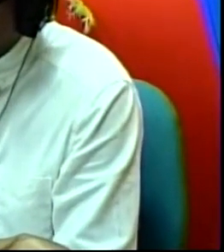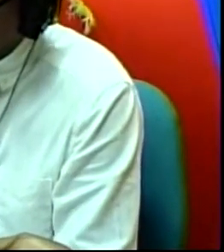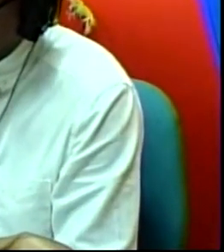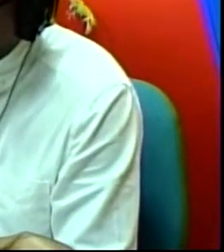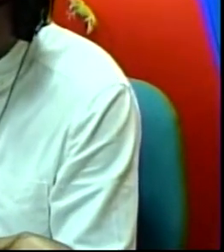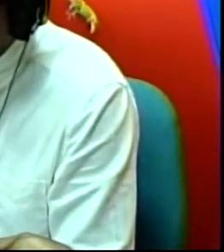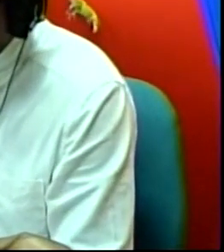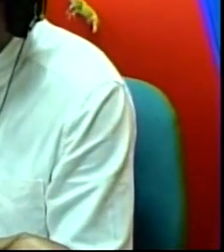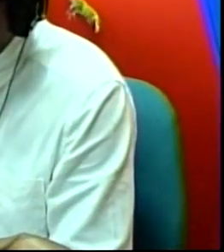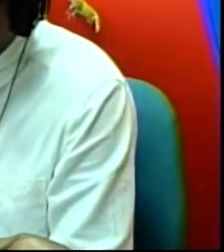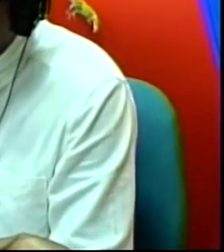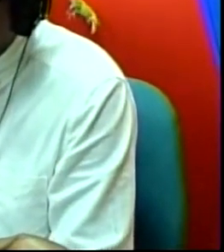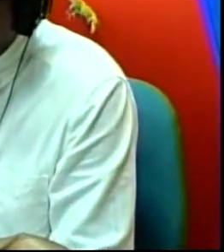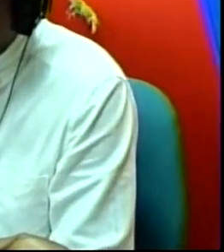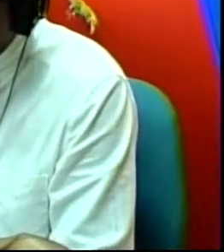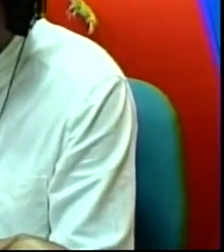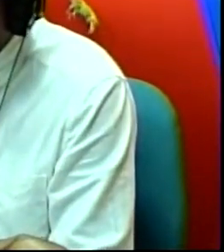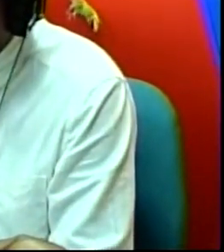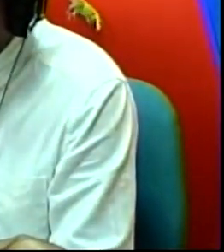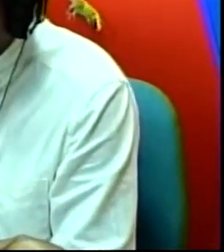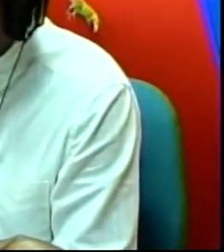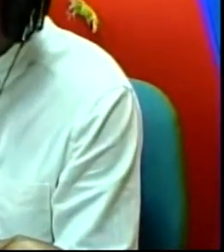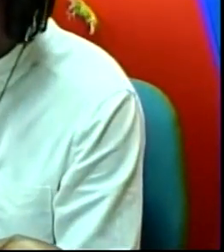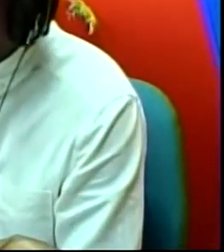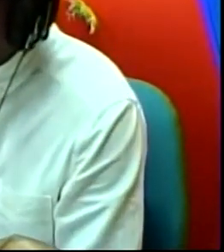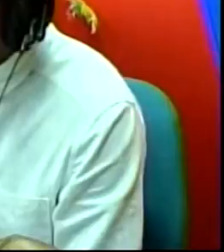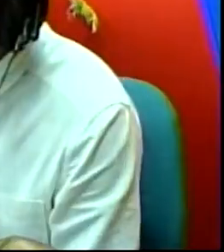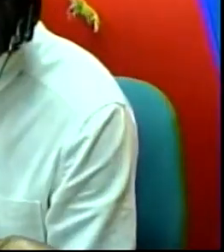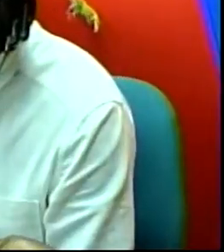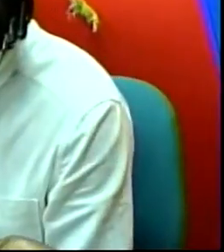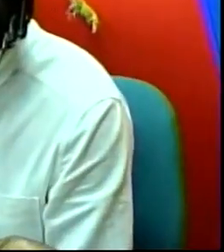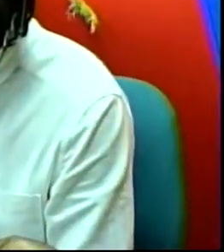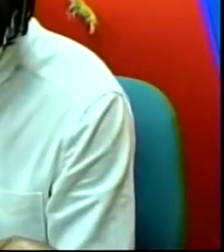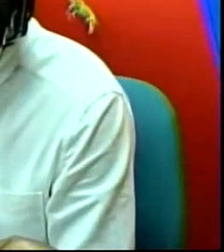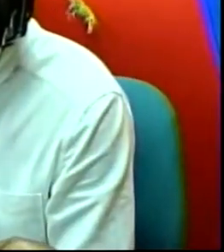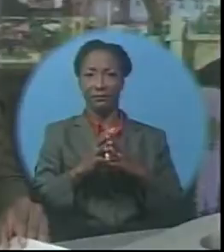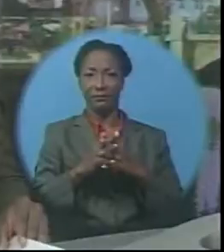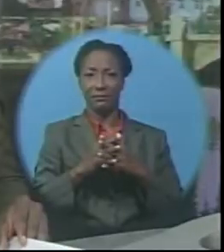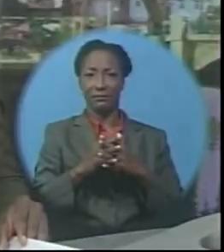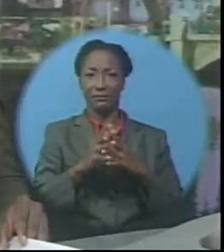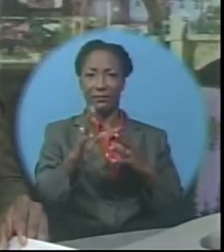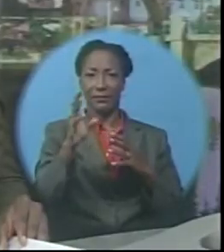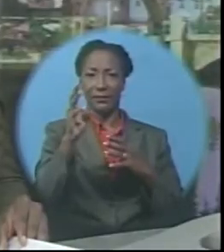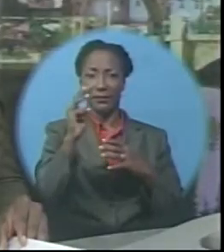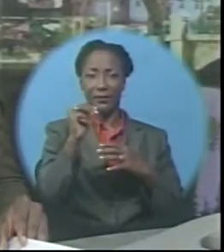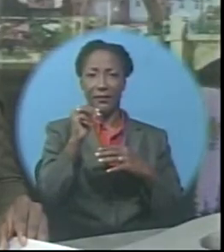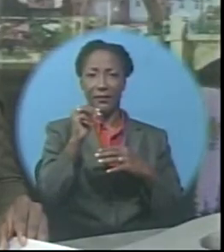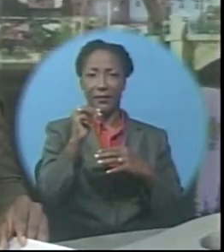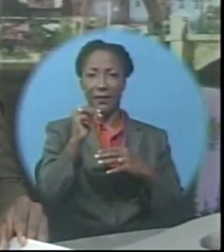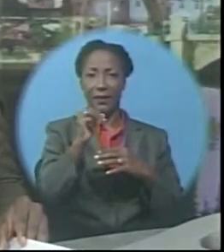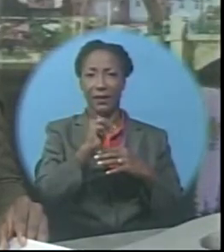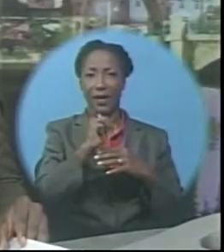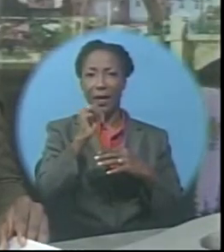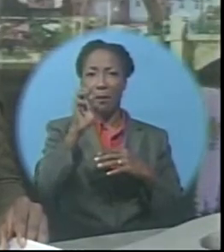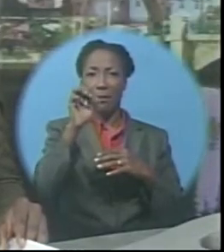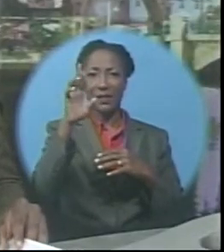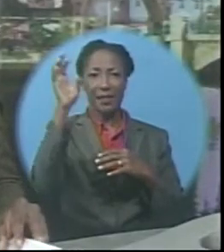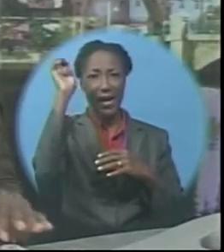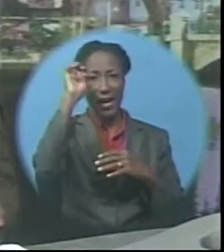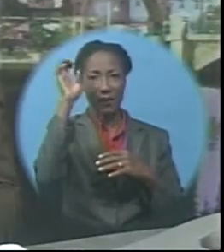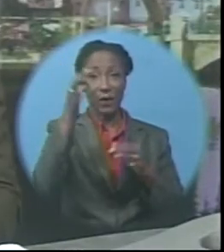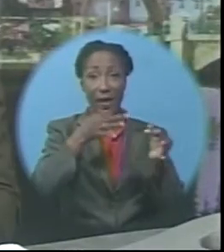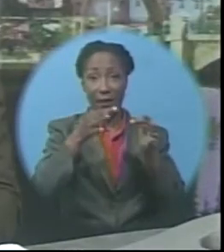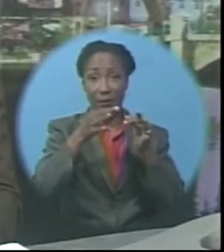Swaggy, Bubble on the Good Down, Versie and Joe Cloudy with Uppet. Congrats to the semi-finalists. Well, Mr. Edwards